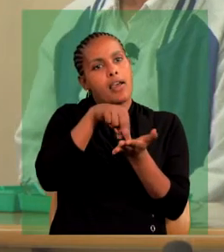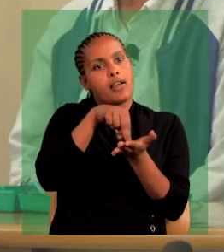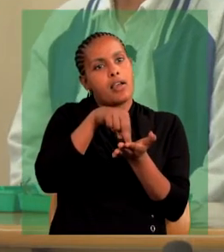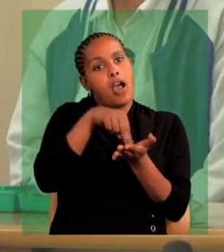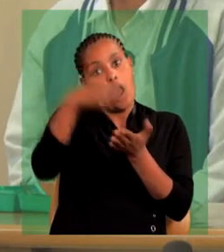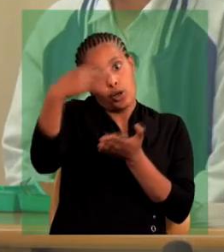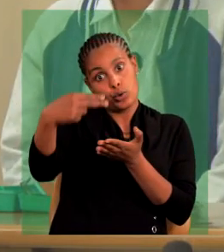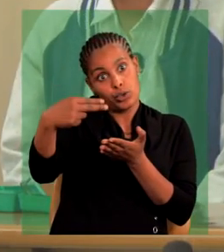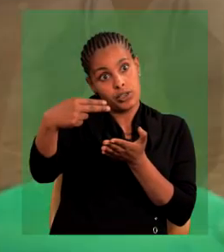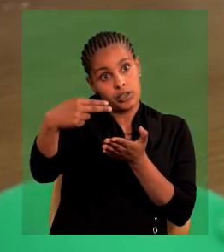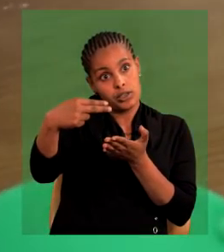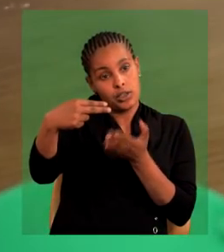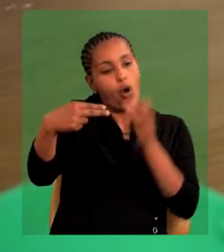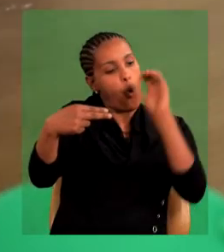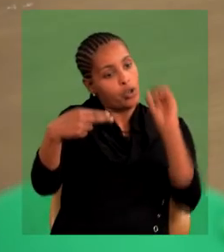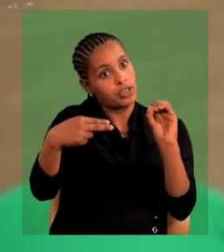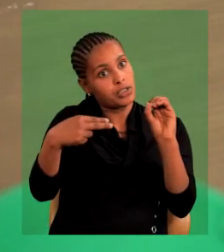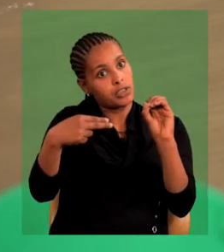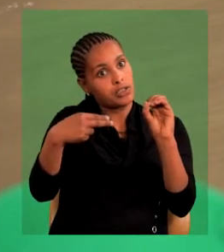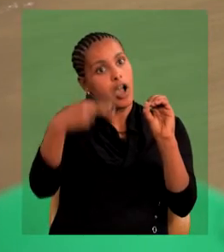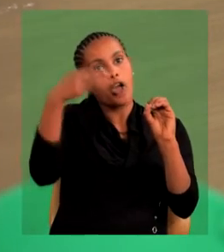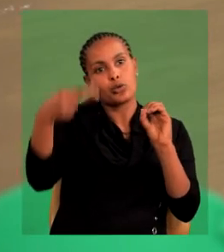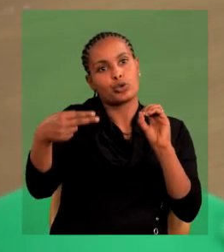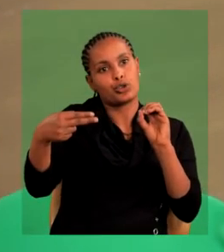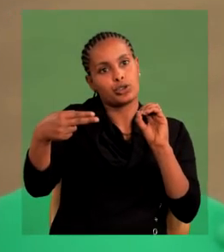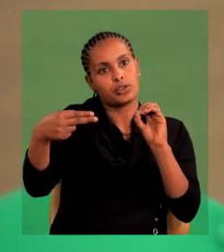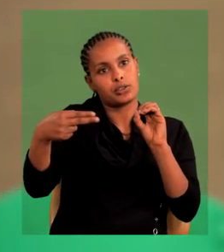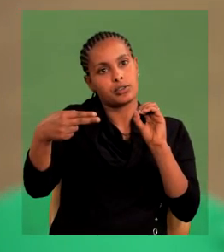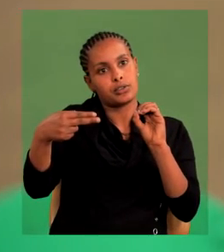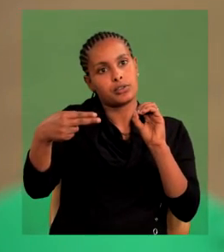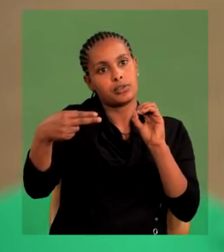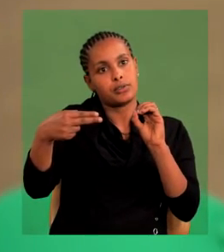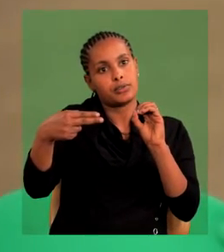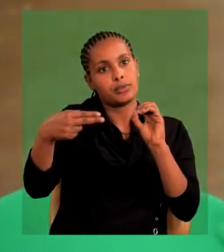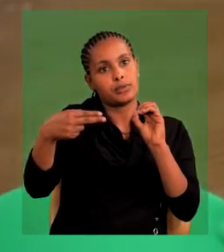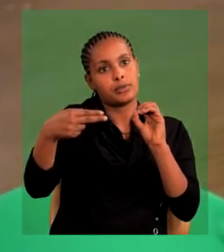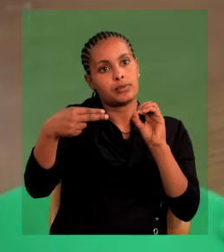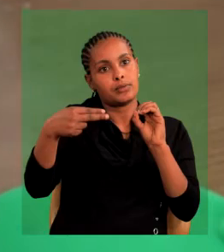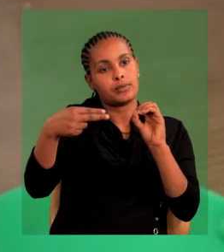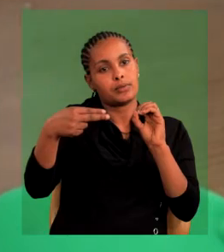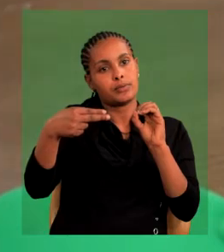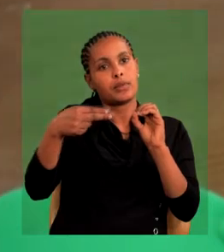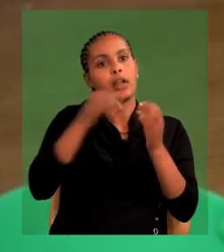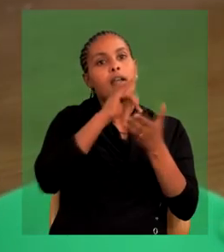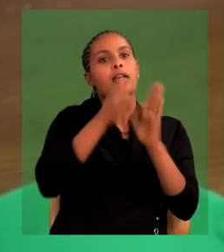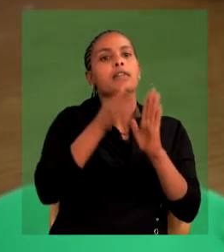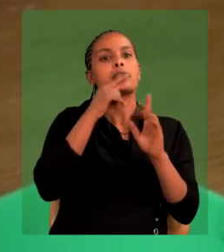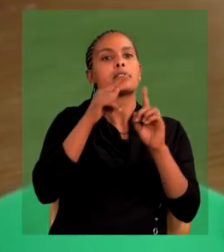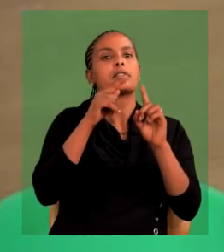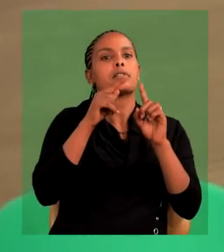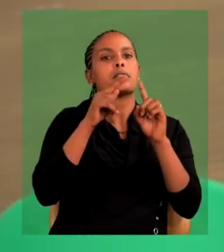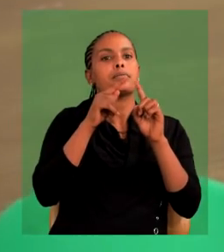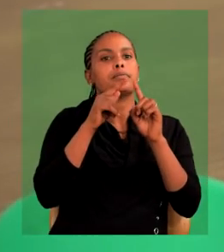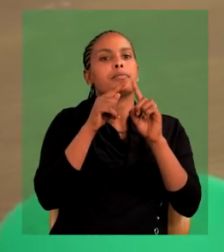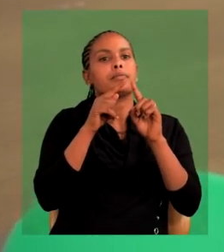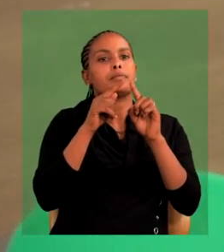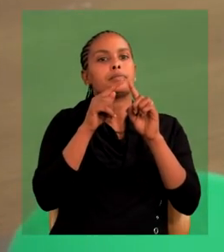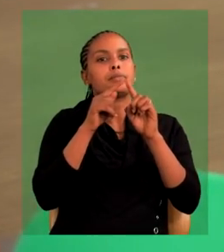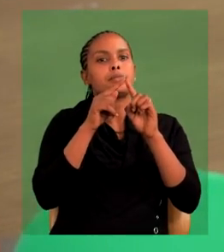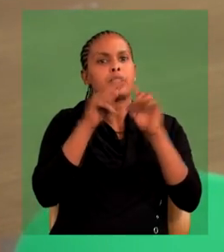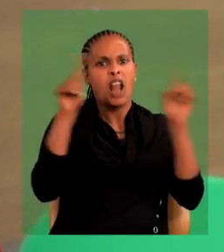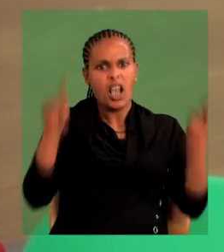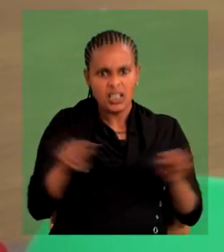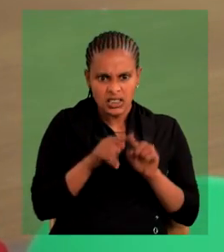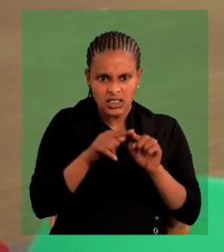the hydrogen, the oxygen, and the hydrogen. It will be triangular. It is? Triangle shape. Triangle